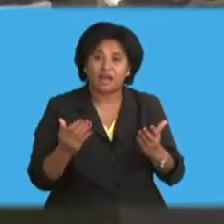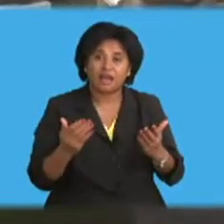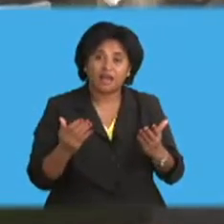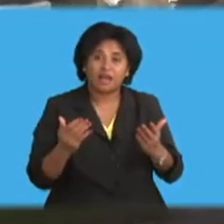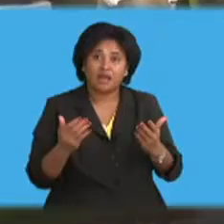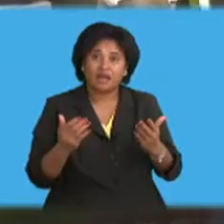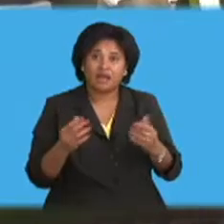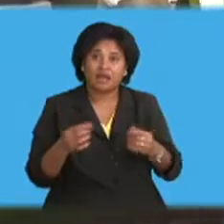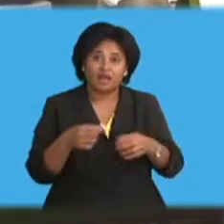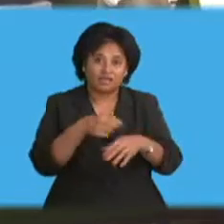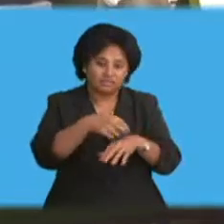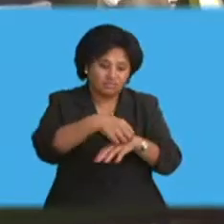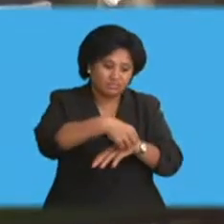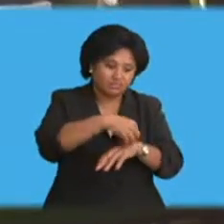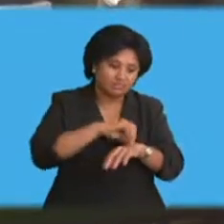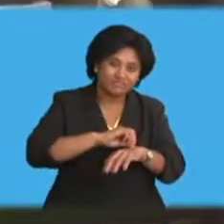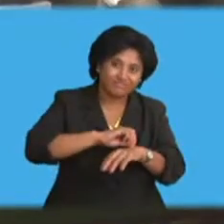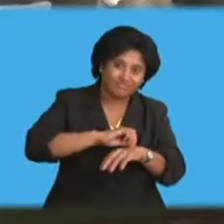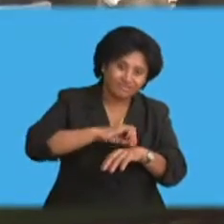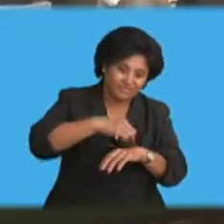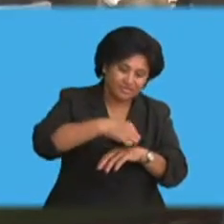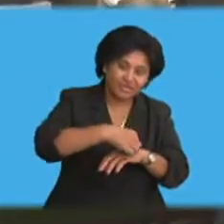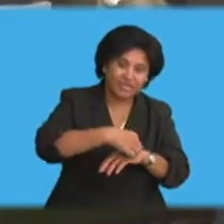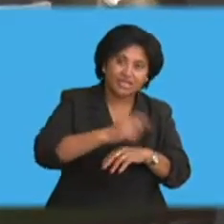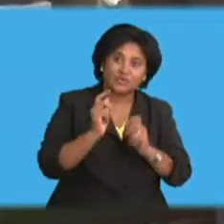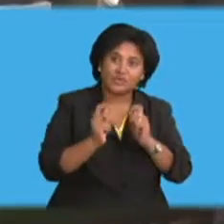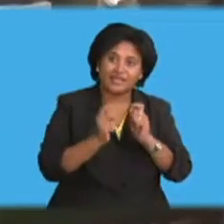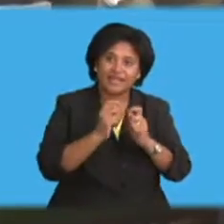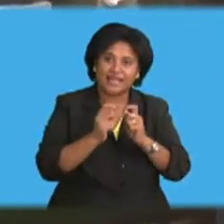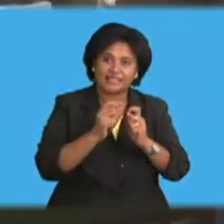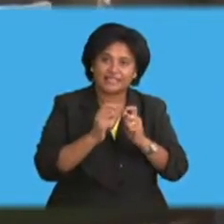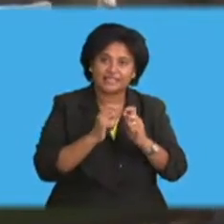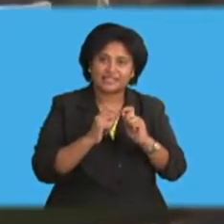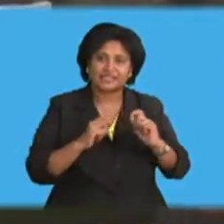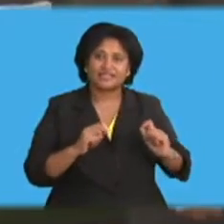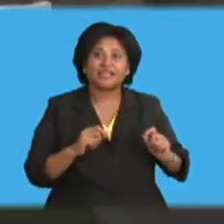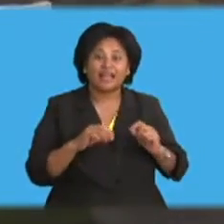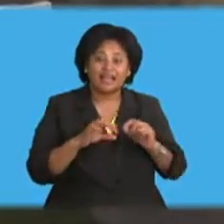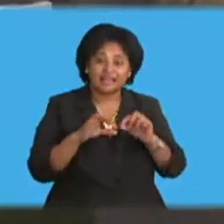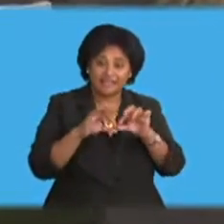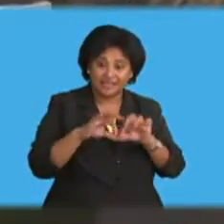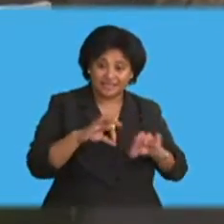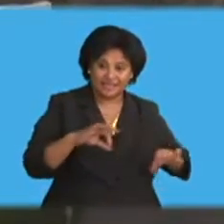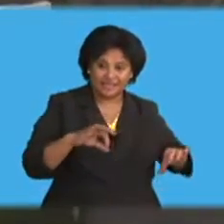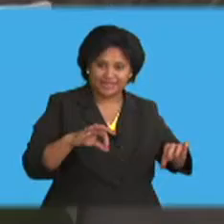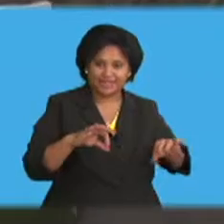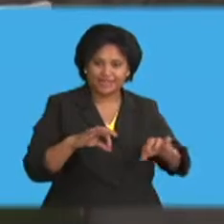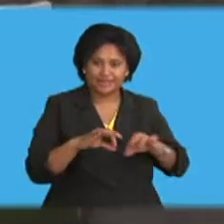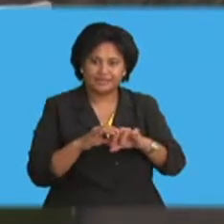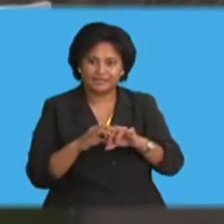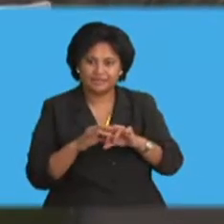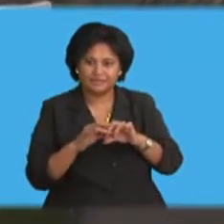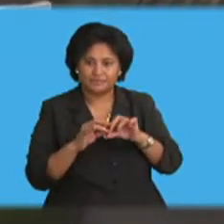skin fold test. Caudal refers to the tail, the back,